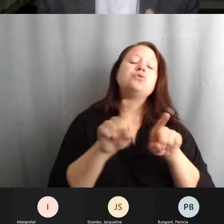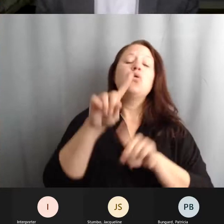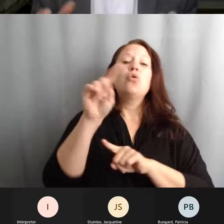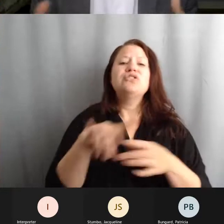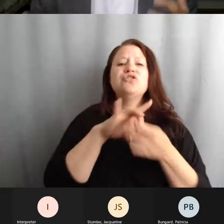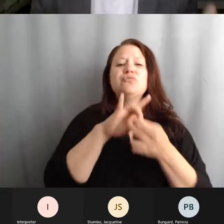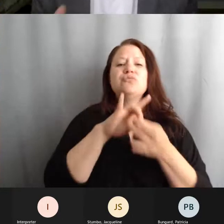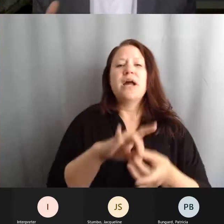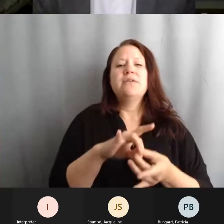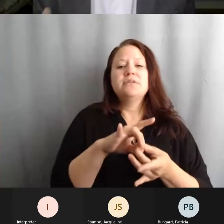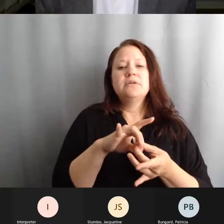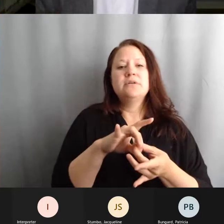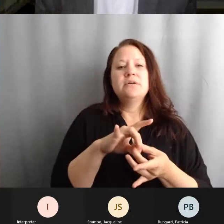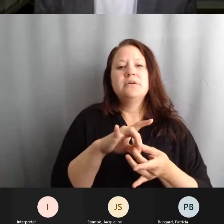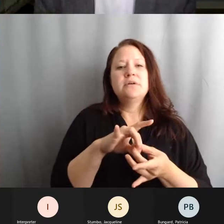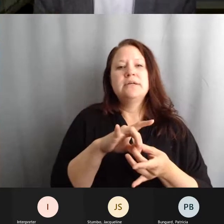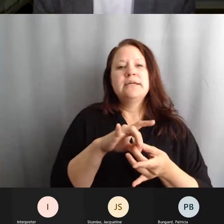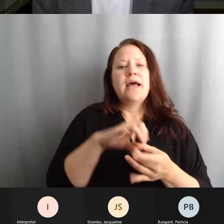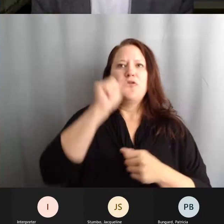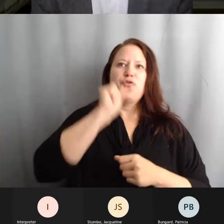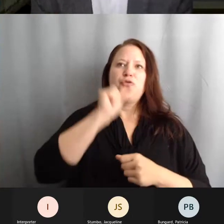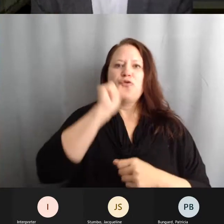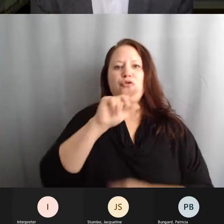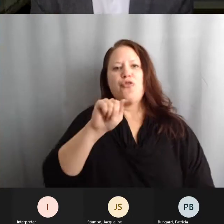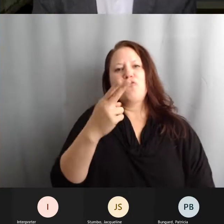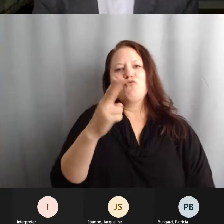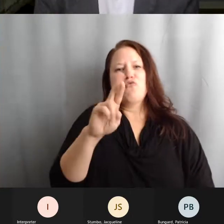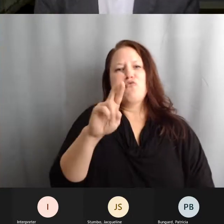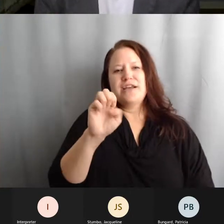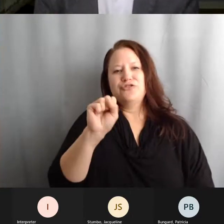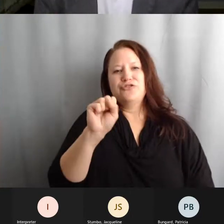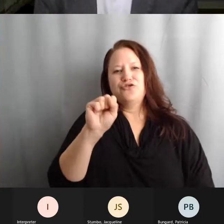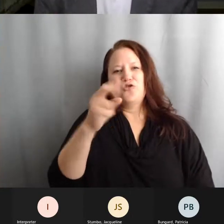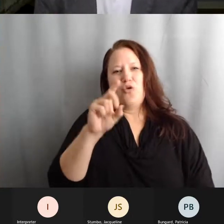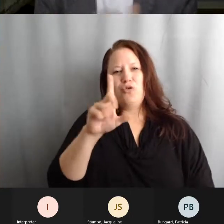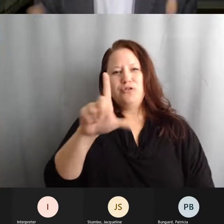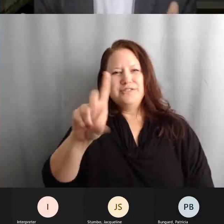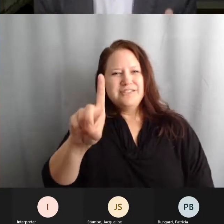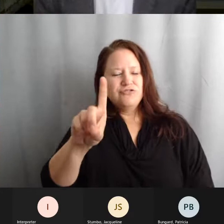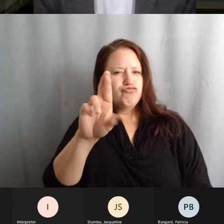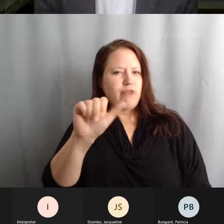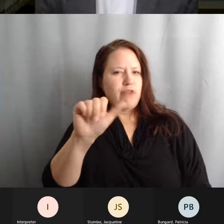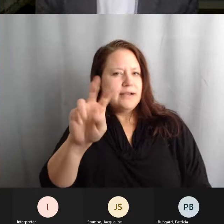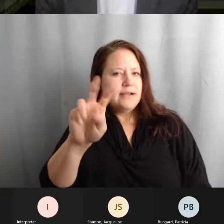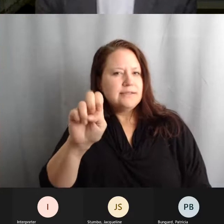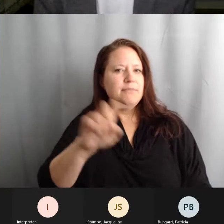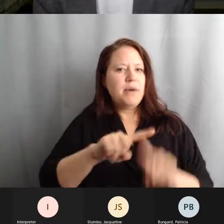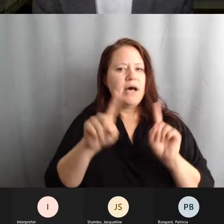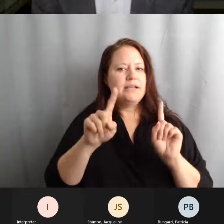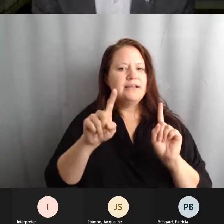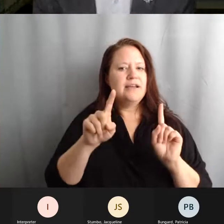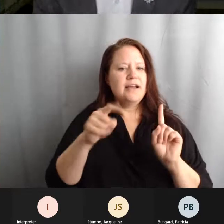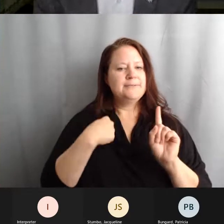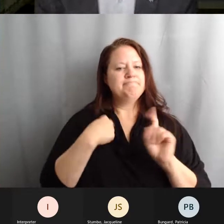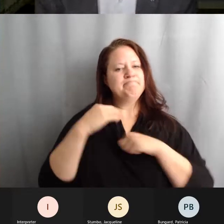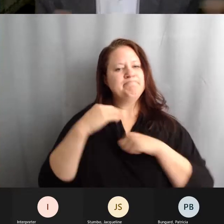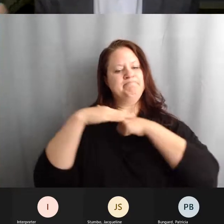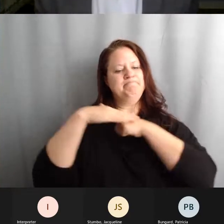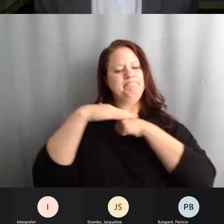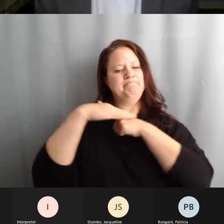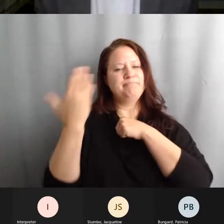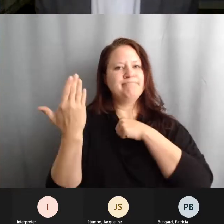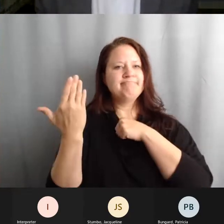like a threshold rate. And I'll let Dr. Ice respond to this, but I'll tee her up by saying